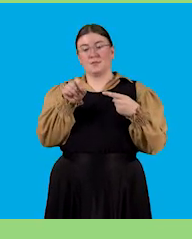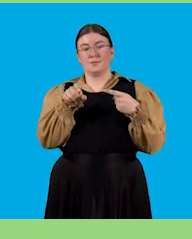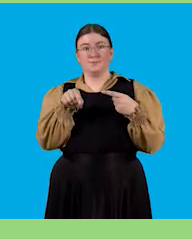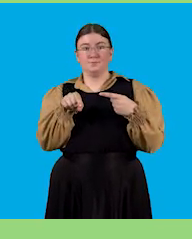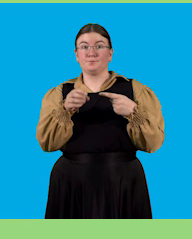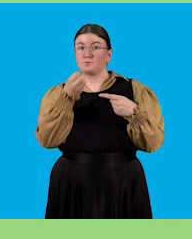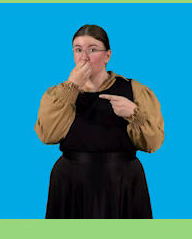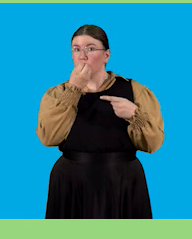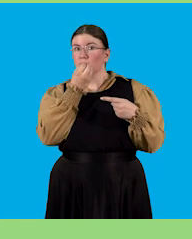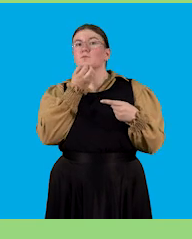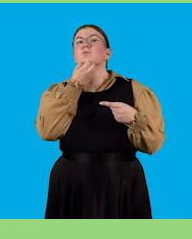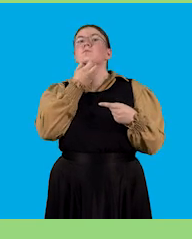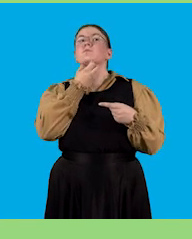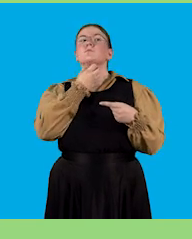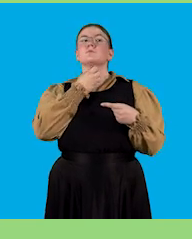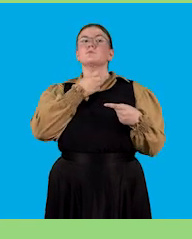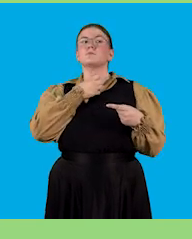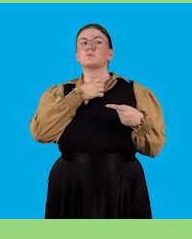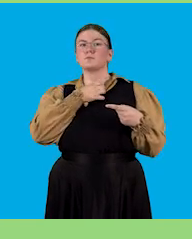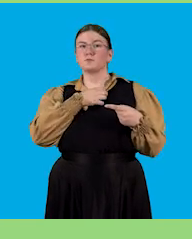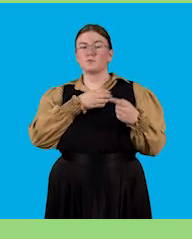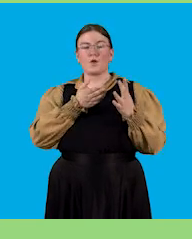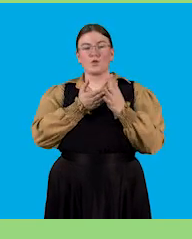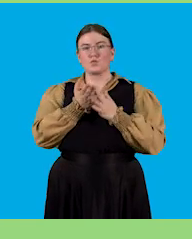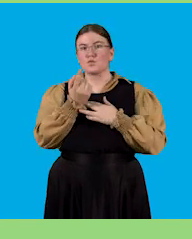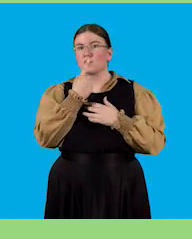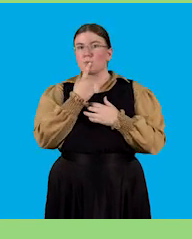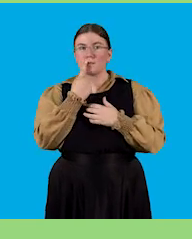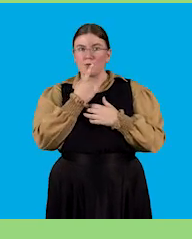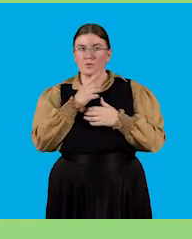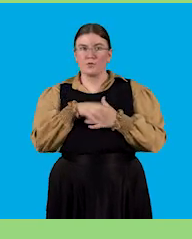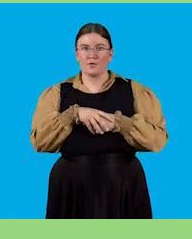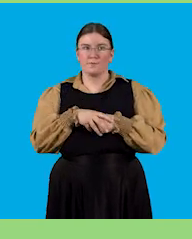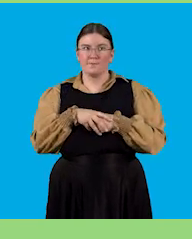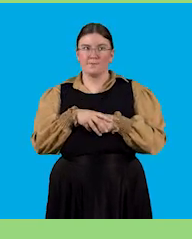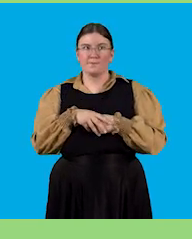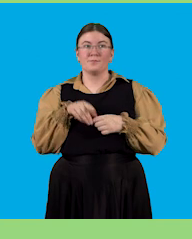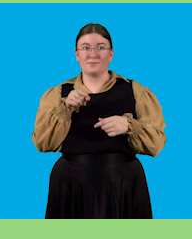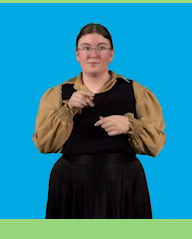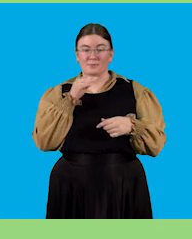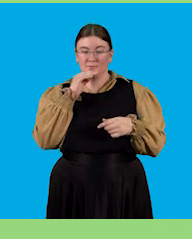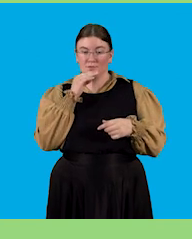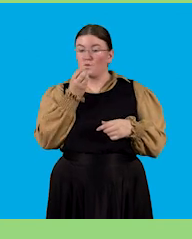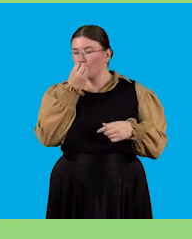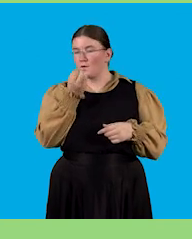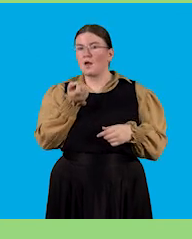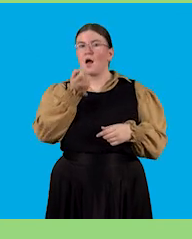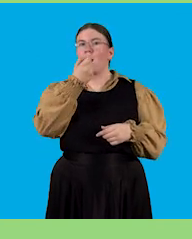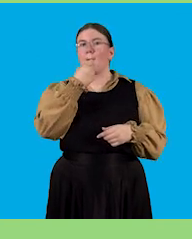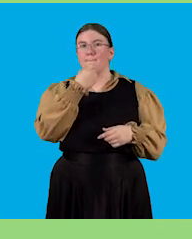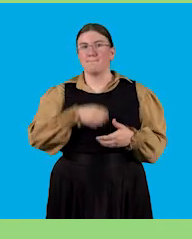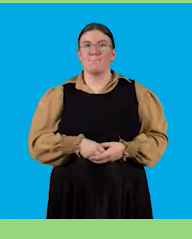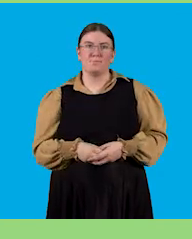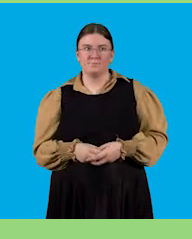it happens when food is taken into the digestive tract through the mouth. This is basically when you place a food into your